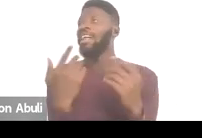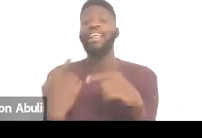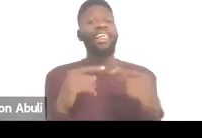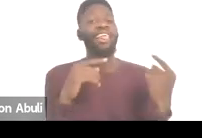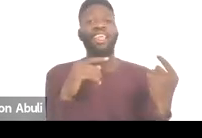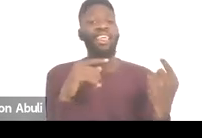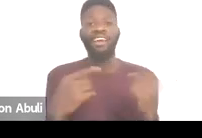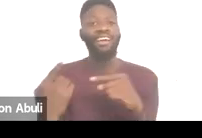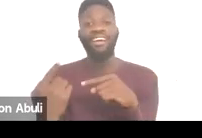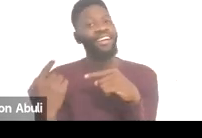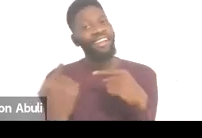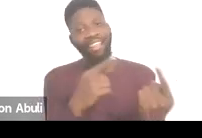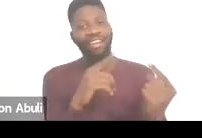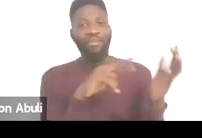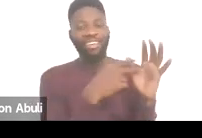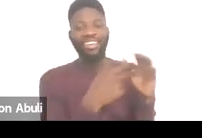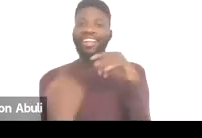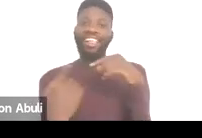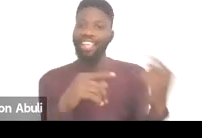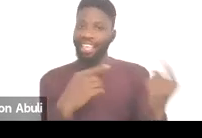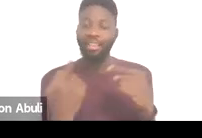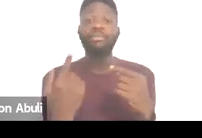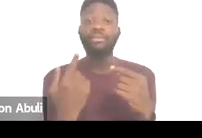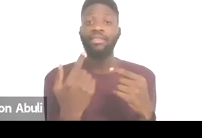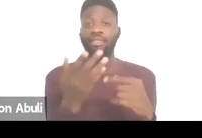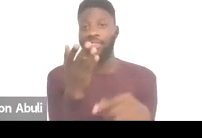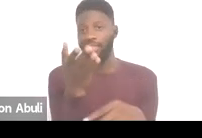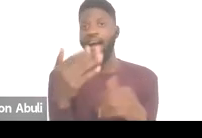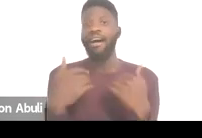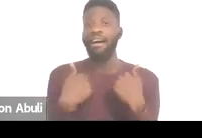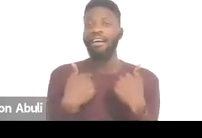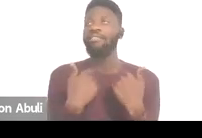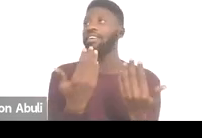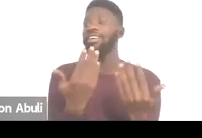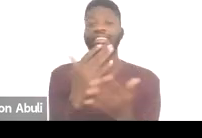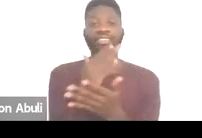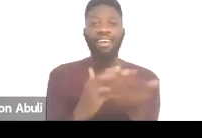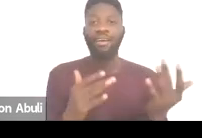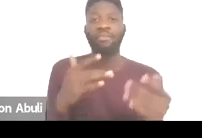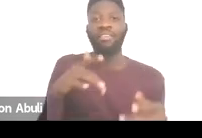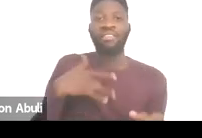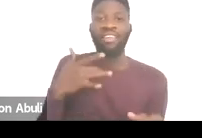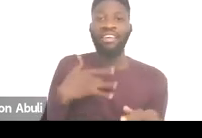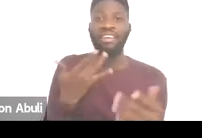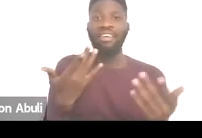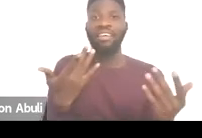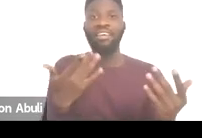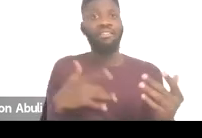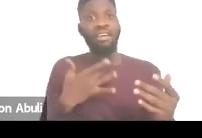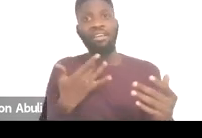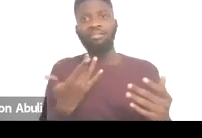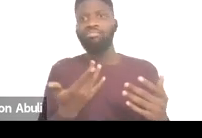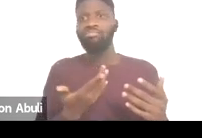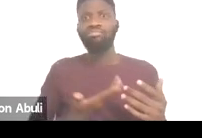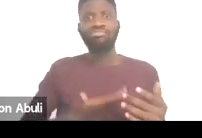a specific project, were there some feelings involved, personal feelings? Were you